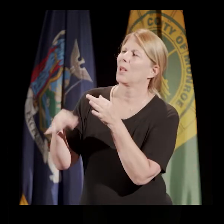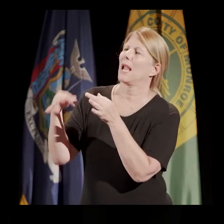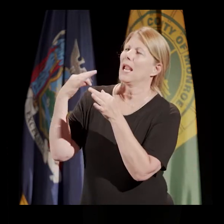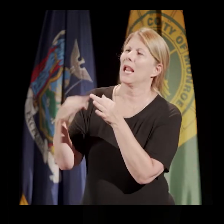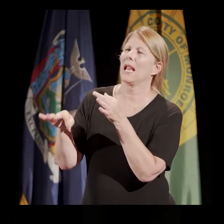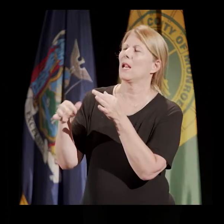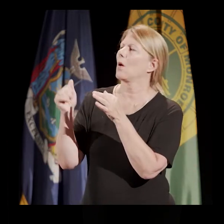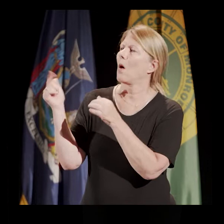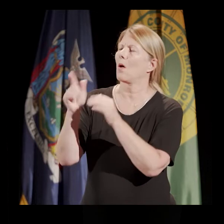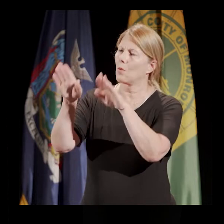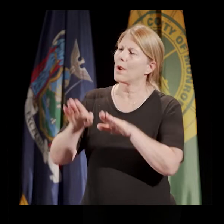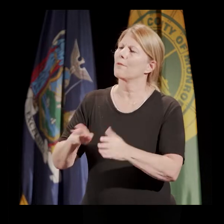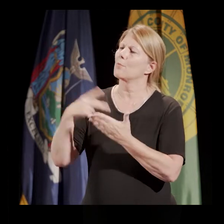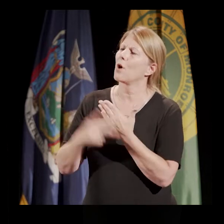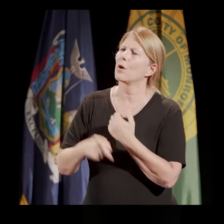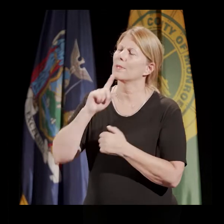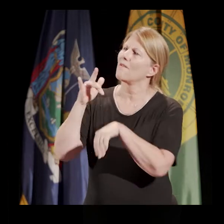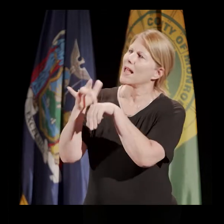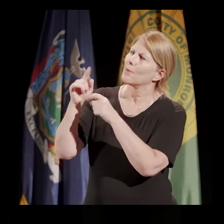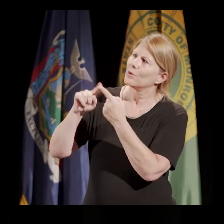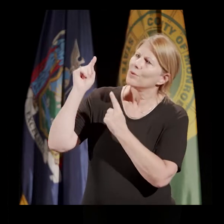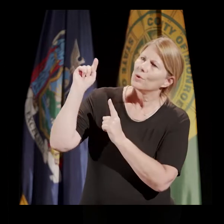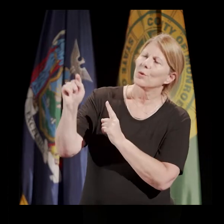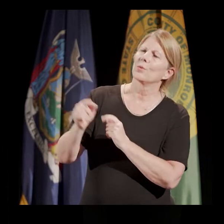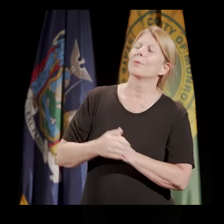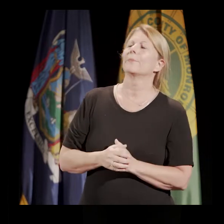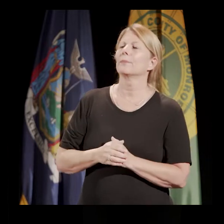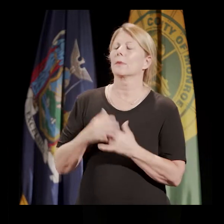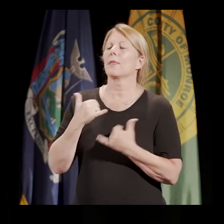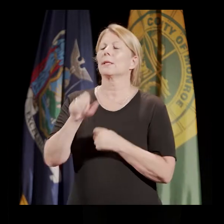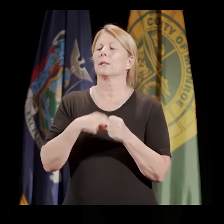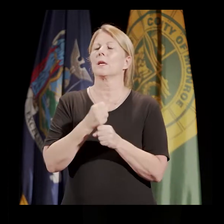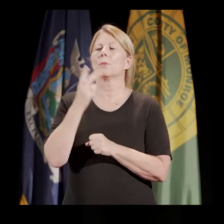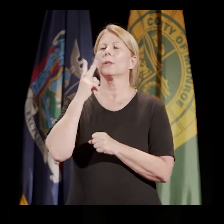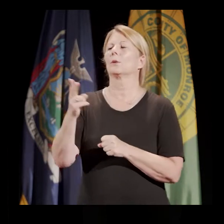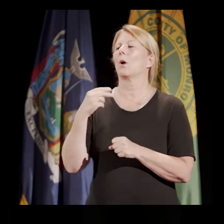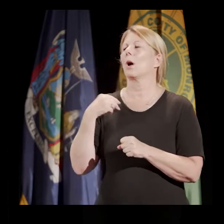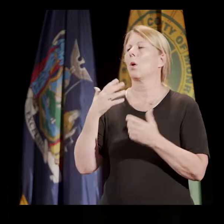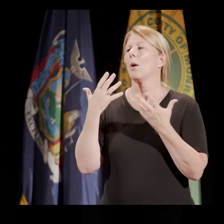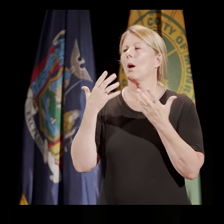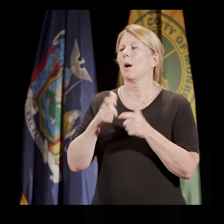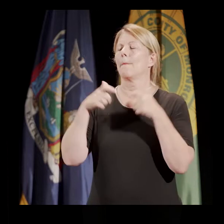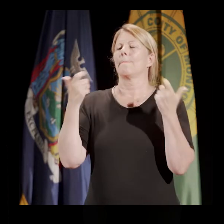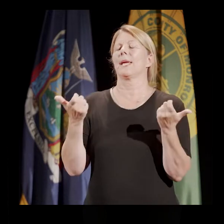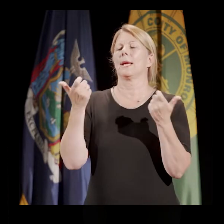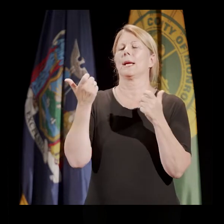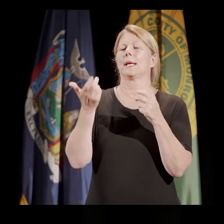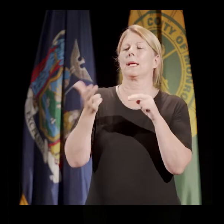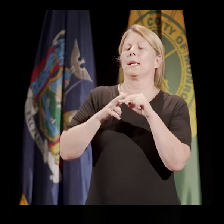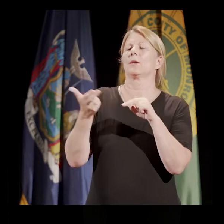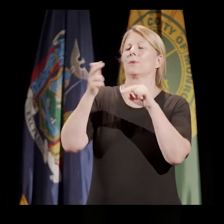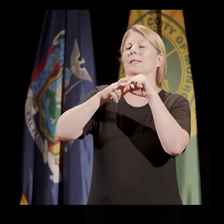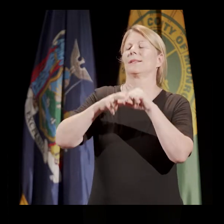that are available to them through our centers. This year, we saw a significant increase in applications for our Summer of